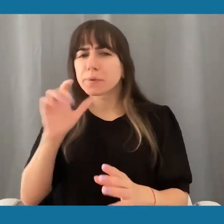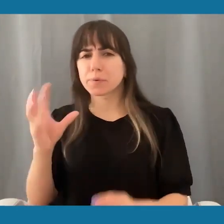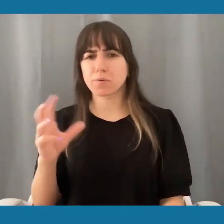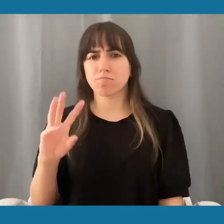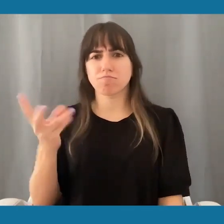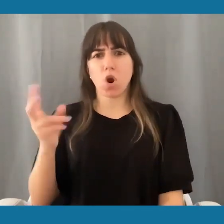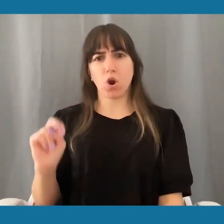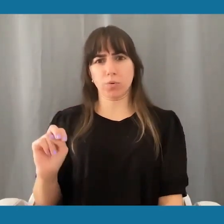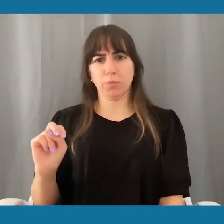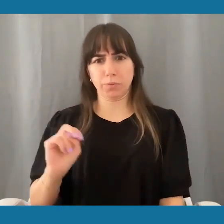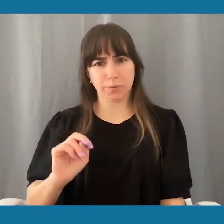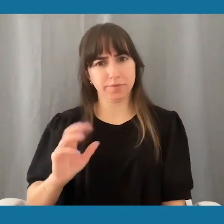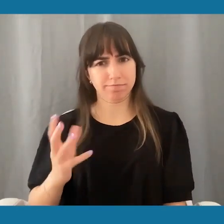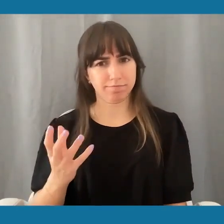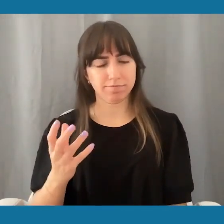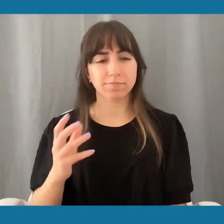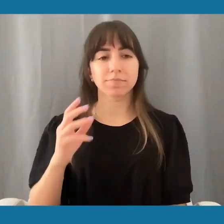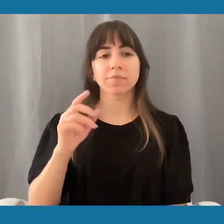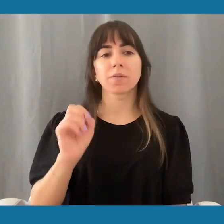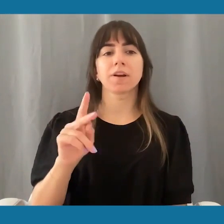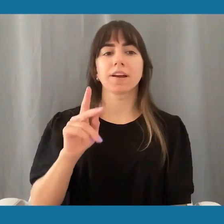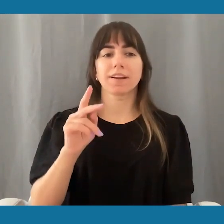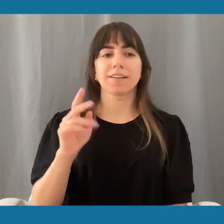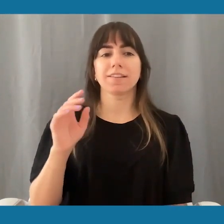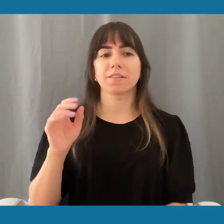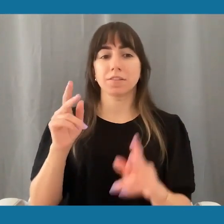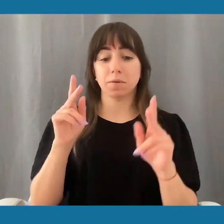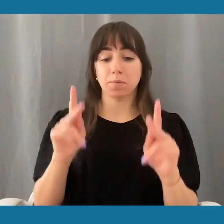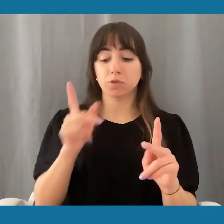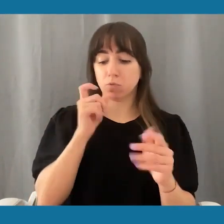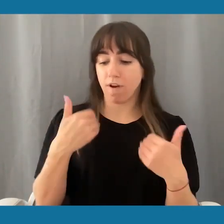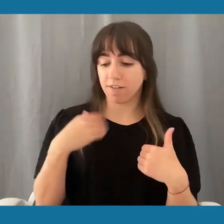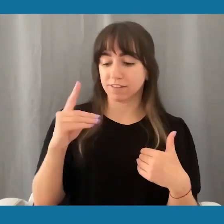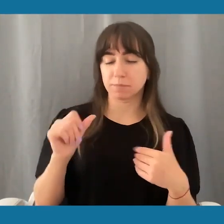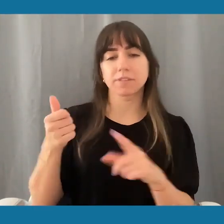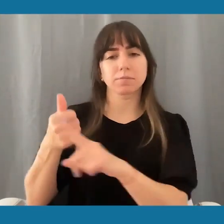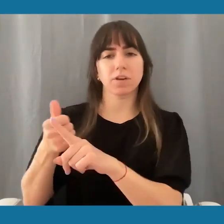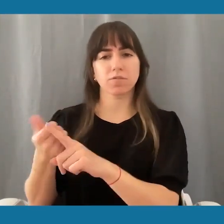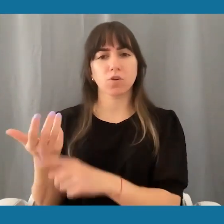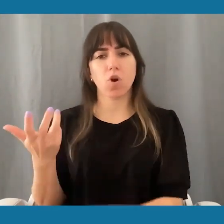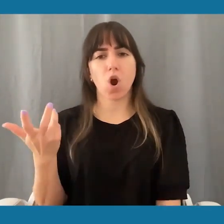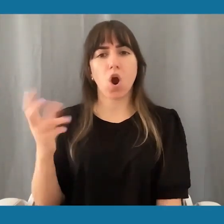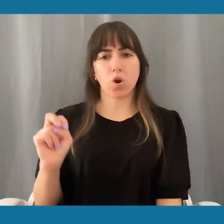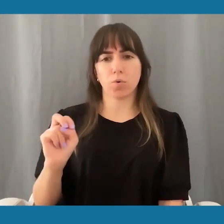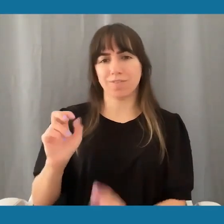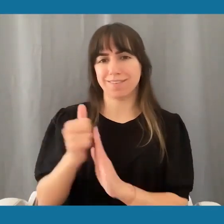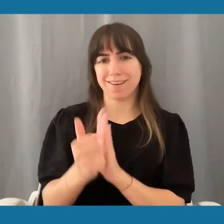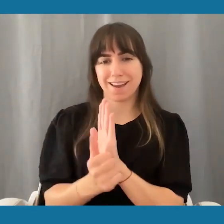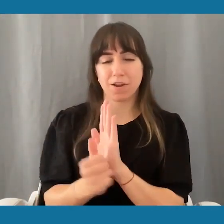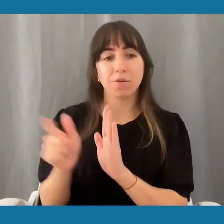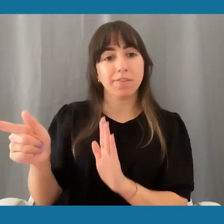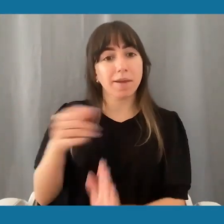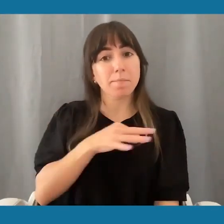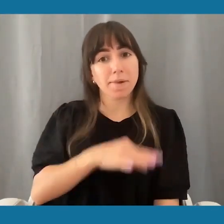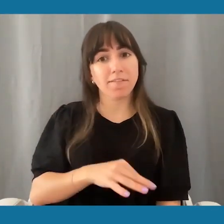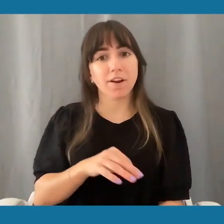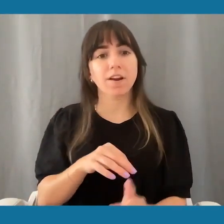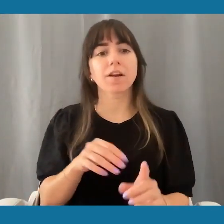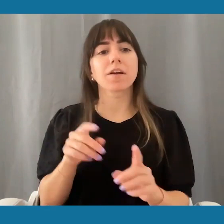is the owner of the ABLE account. They benefit from the account, but they actually own the account and the funds that are in